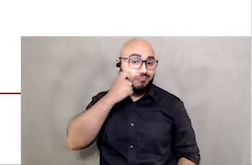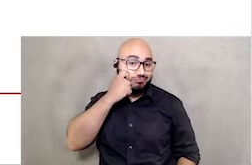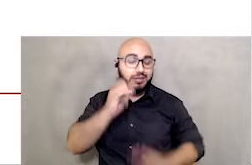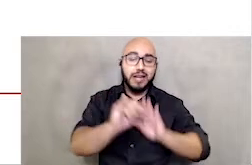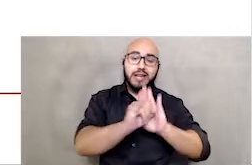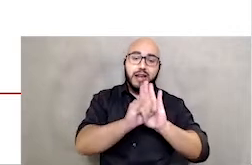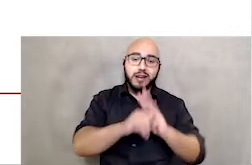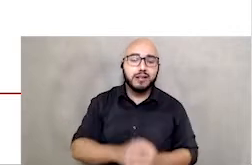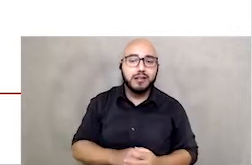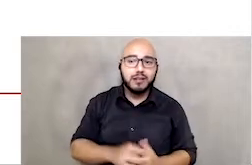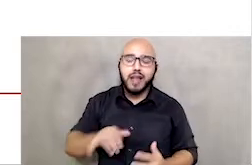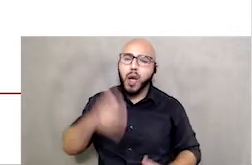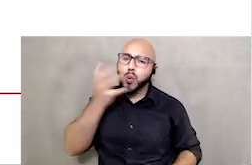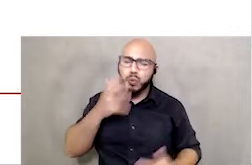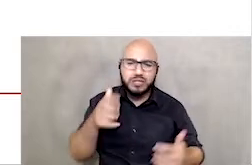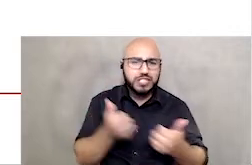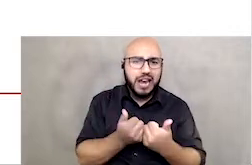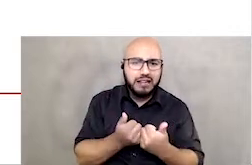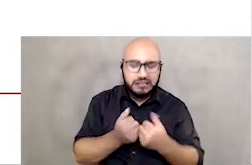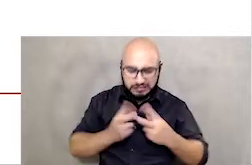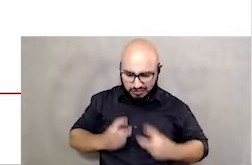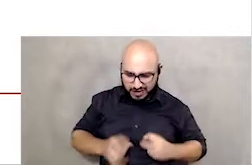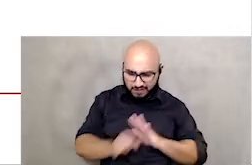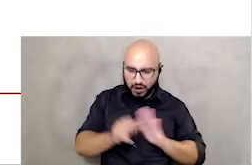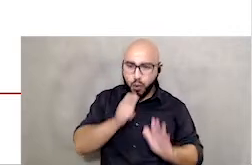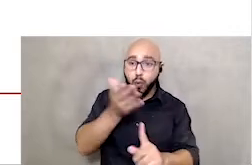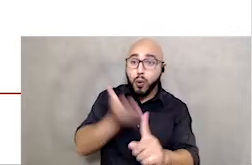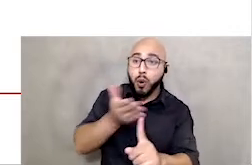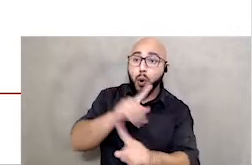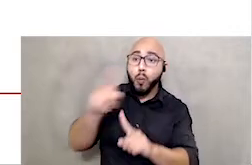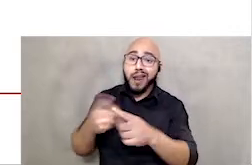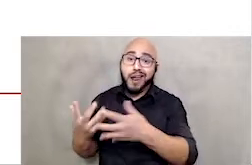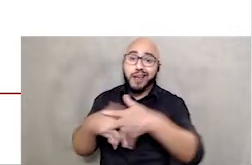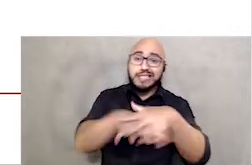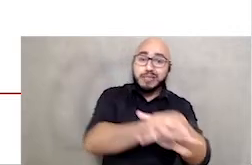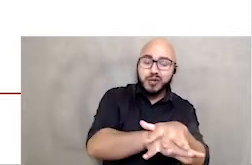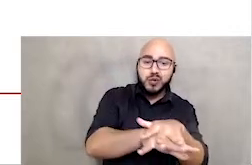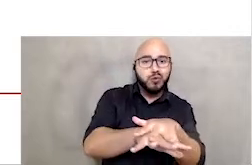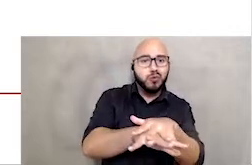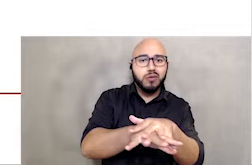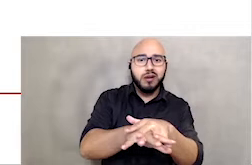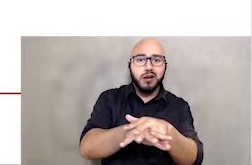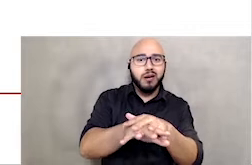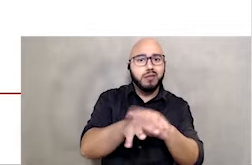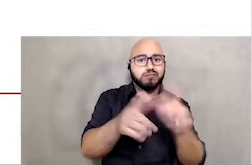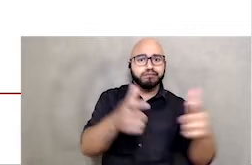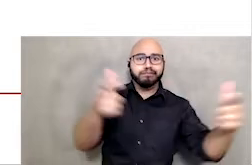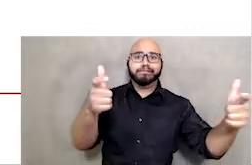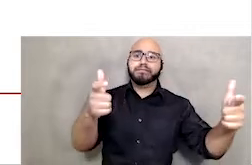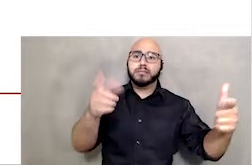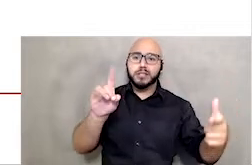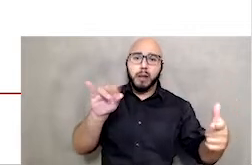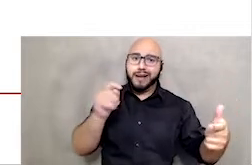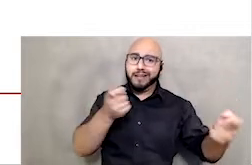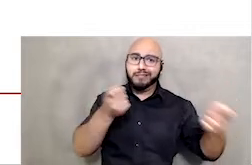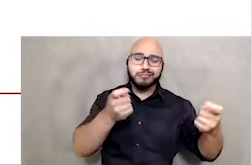This can become challenging to identify who you are, especially when you assimilate to a dominant culture. A good example of this